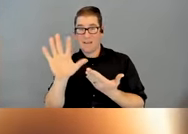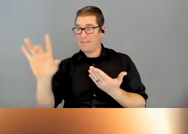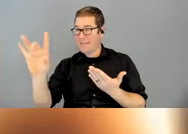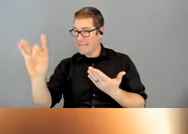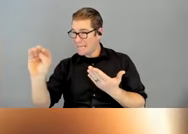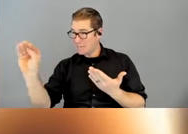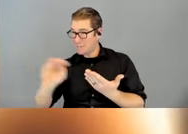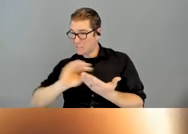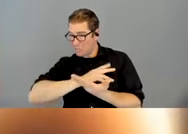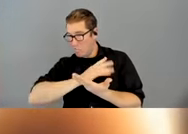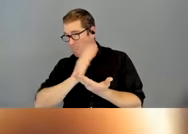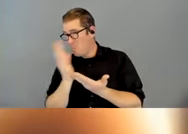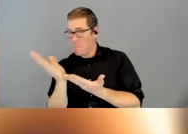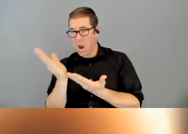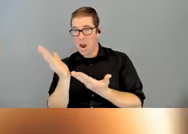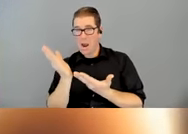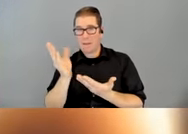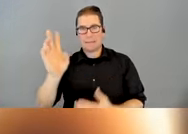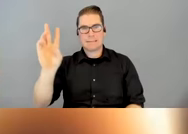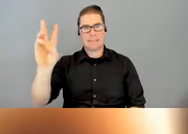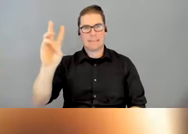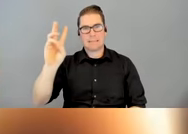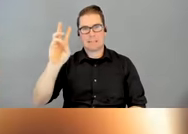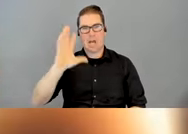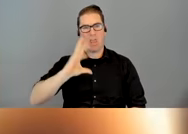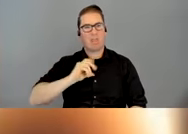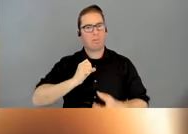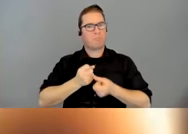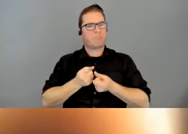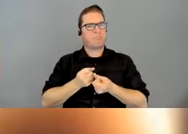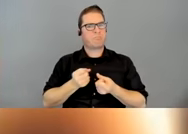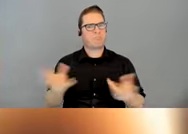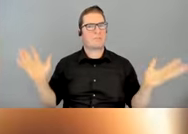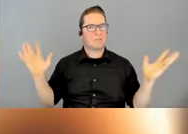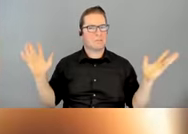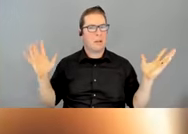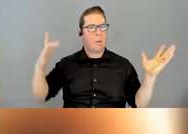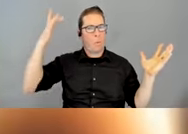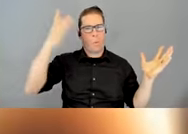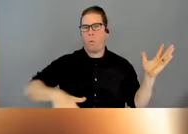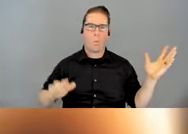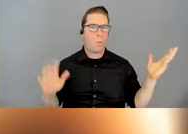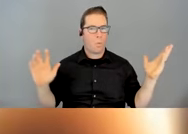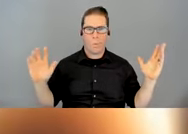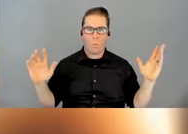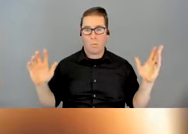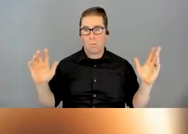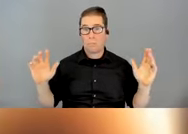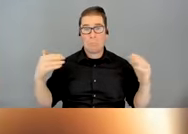very much burnout, right? All the way burnout at 6. So it looks like a lot of spread